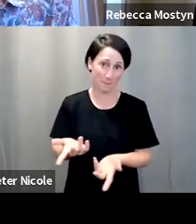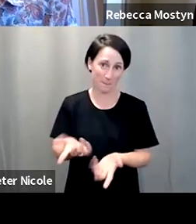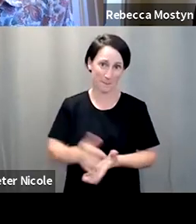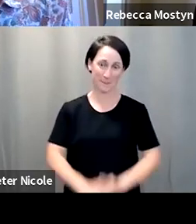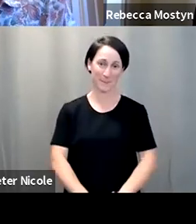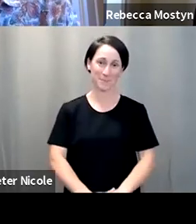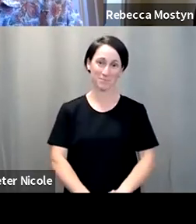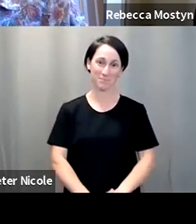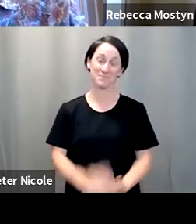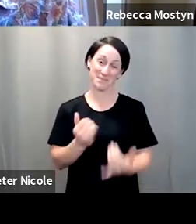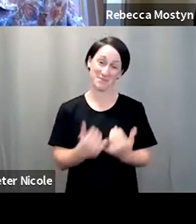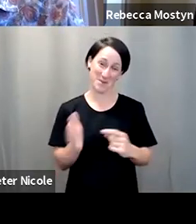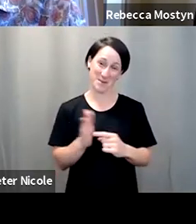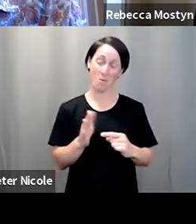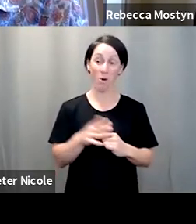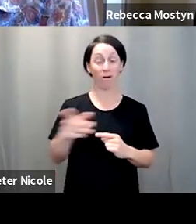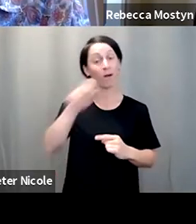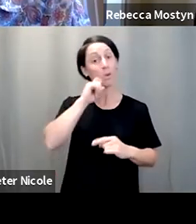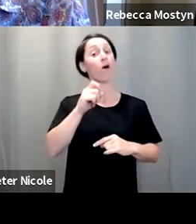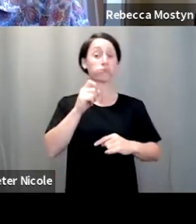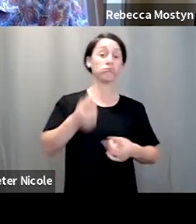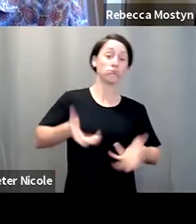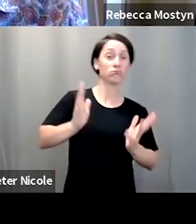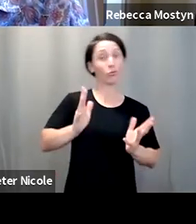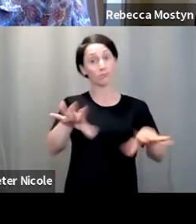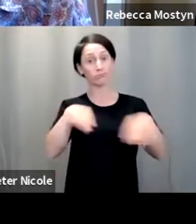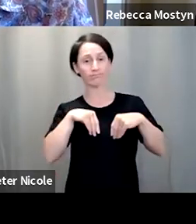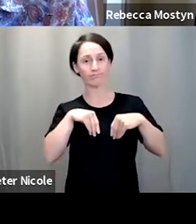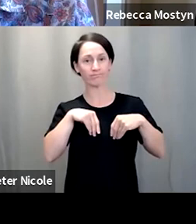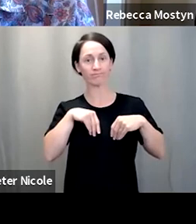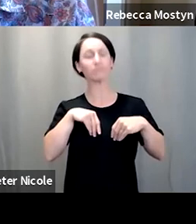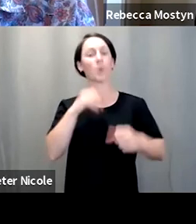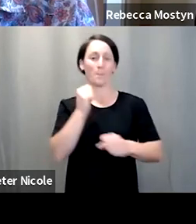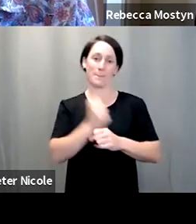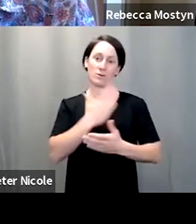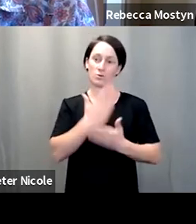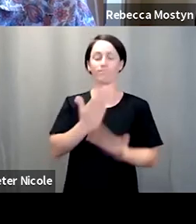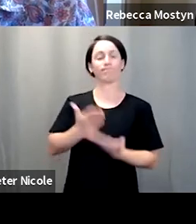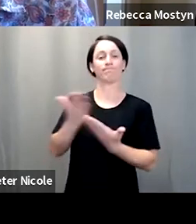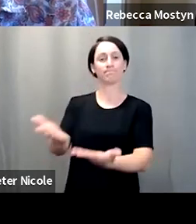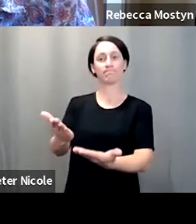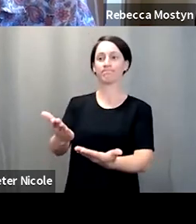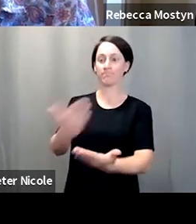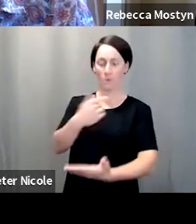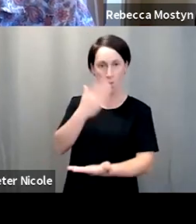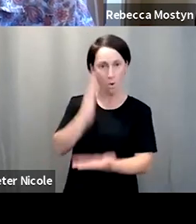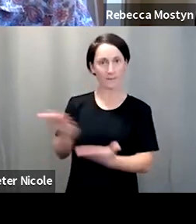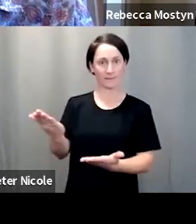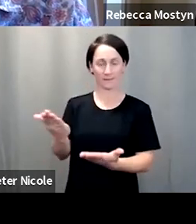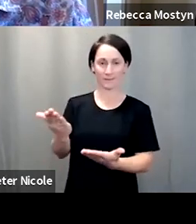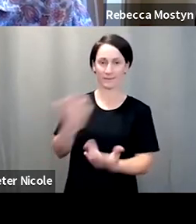is so important. So I just think patience and being upfront with your audience